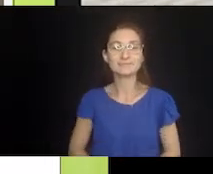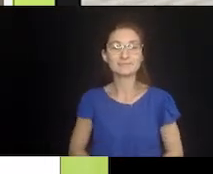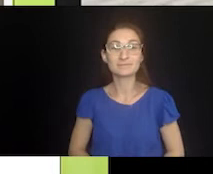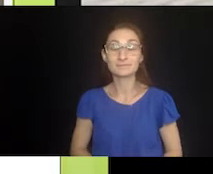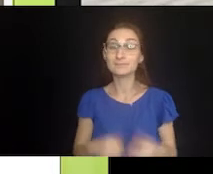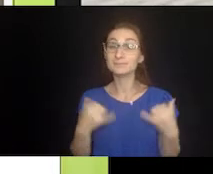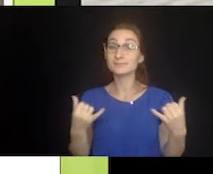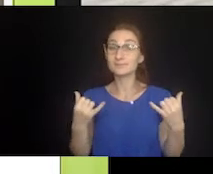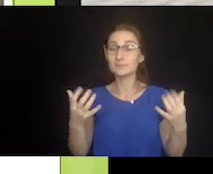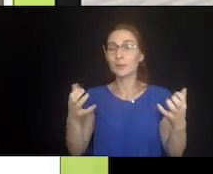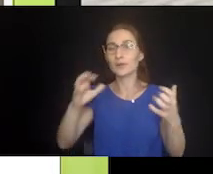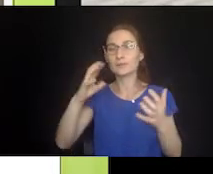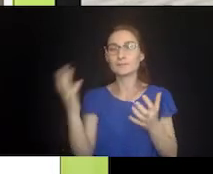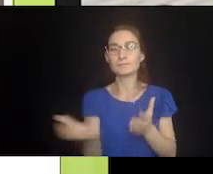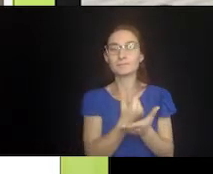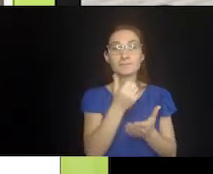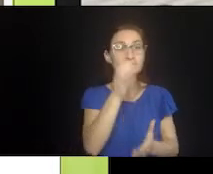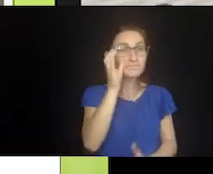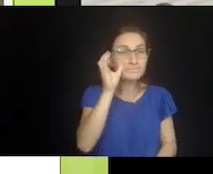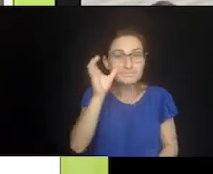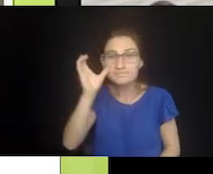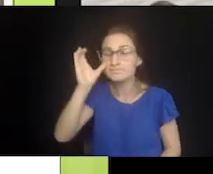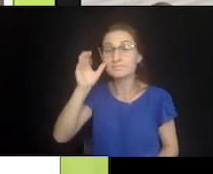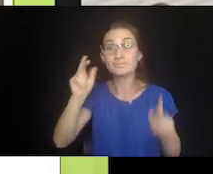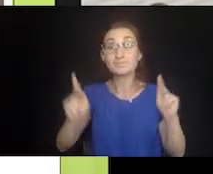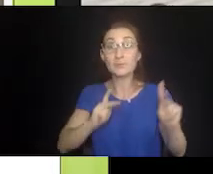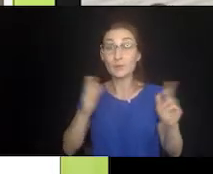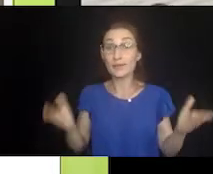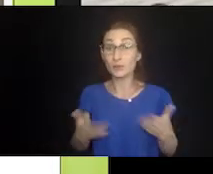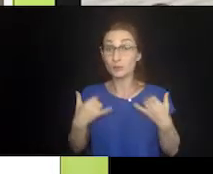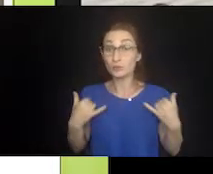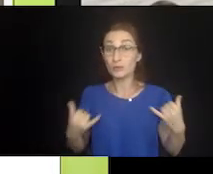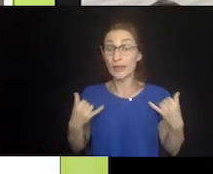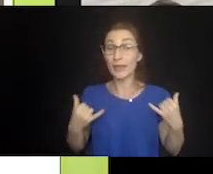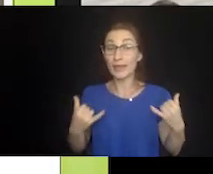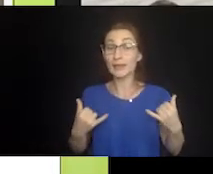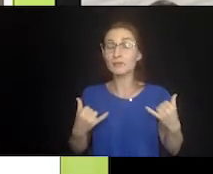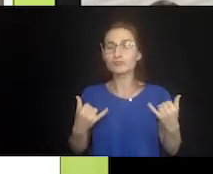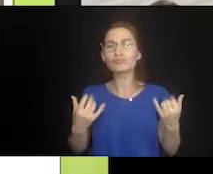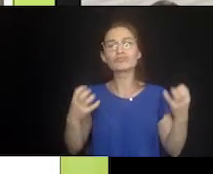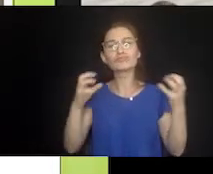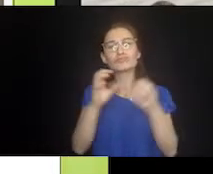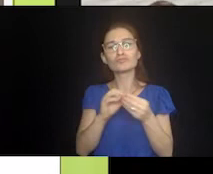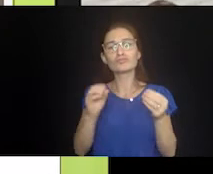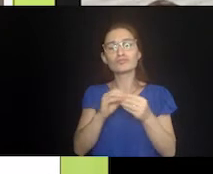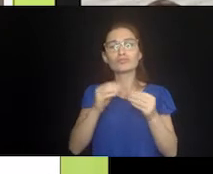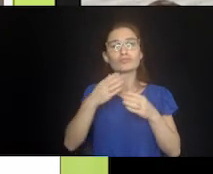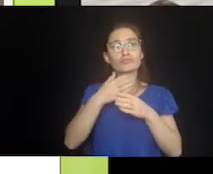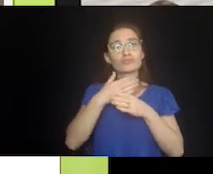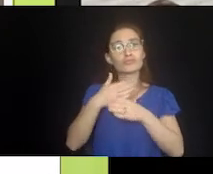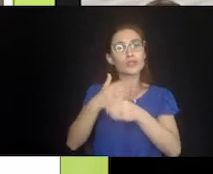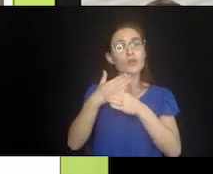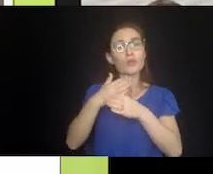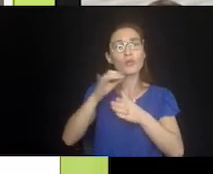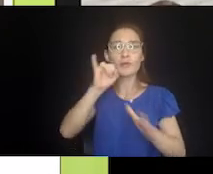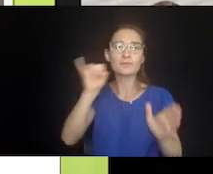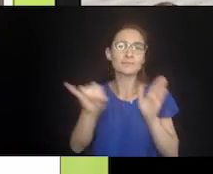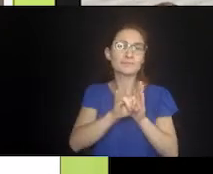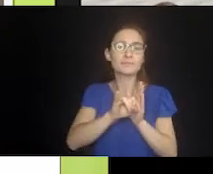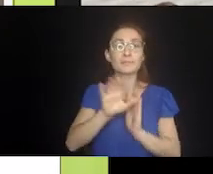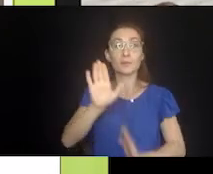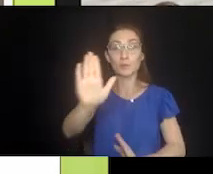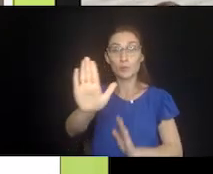So I was going to take this time to ask the people that I have on the call with me